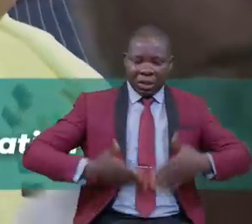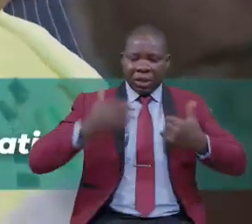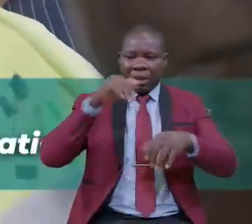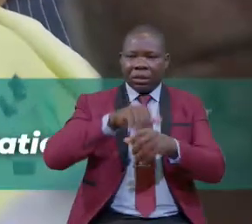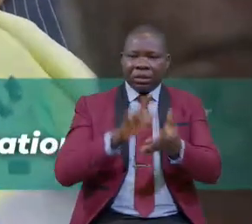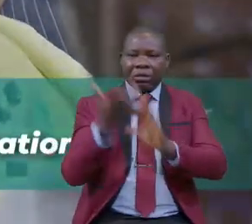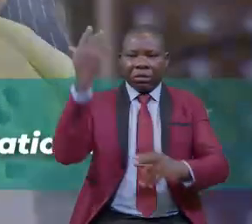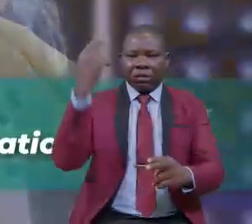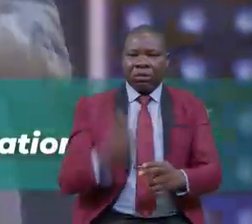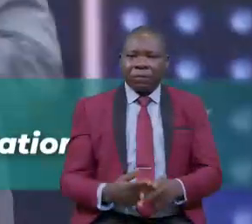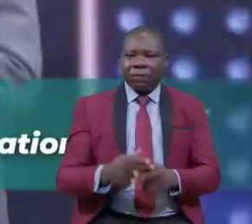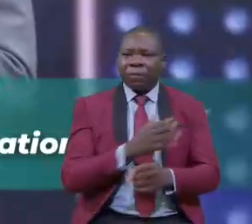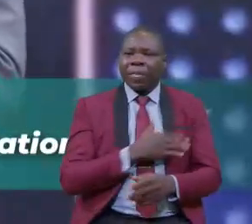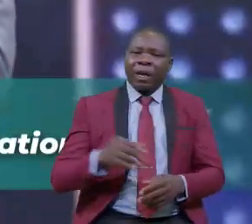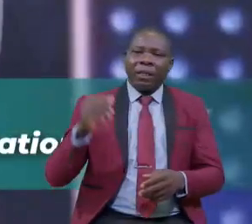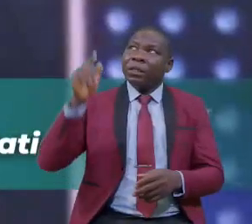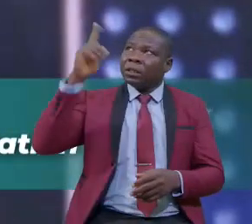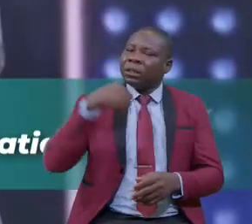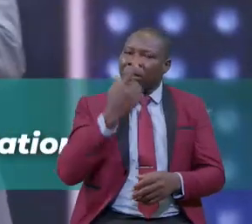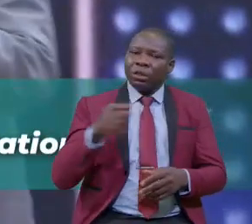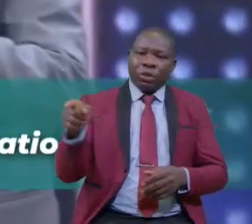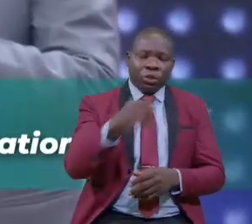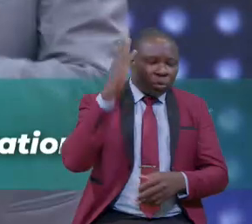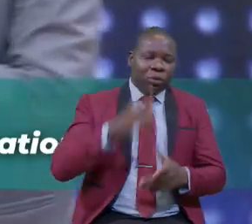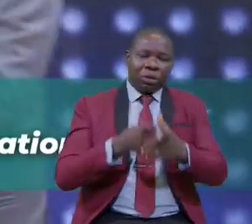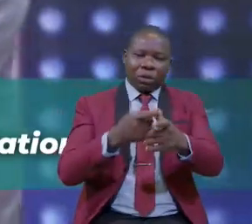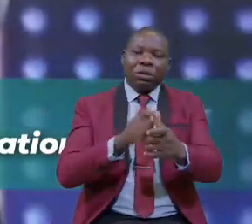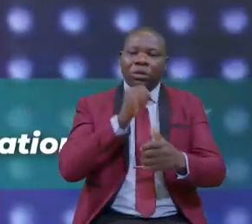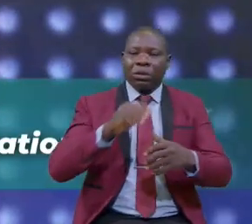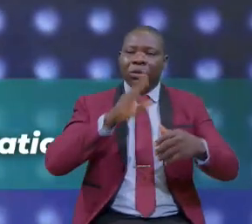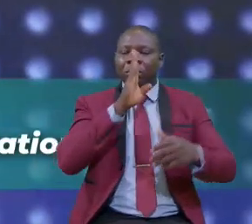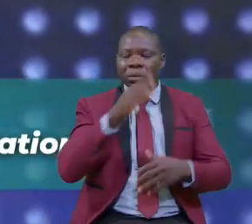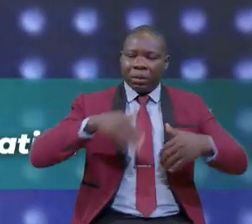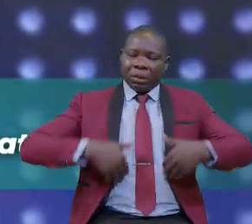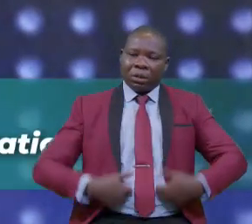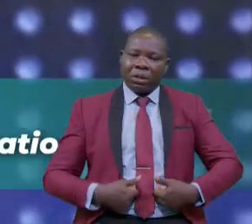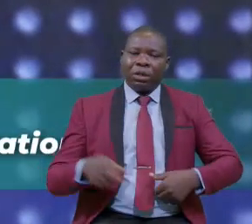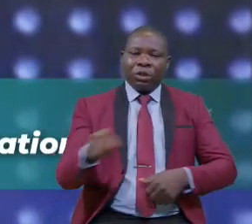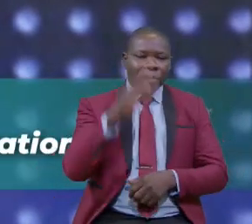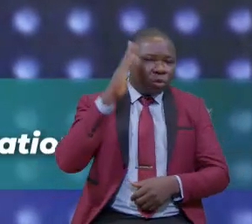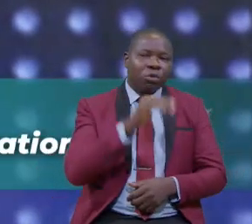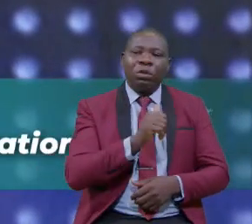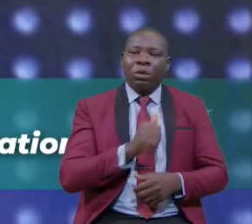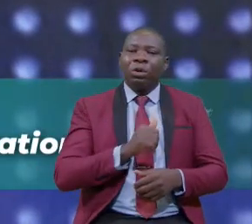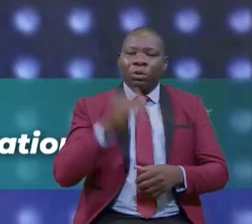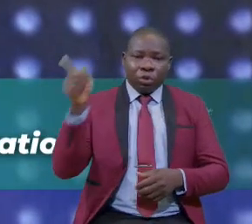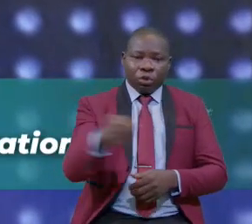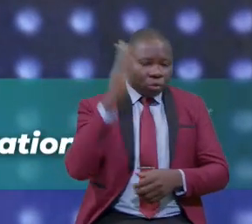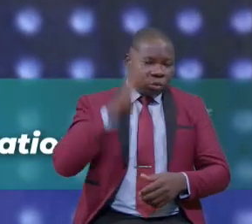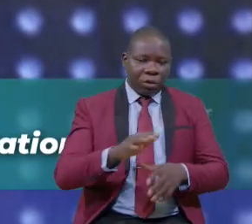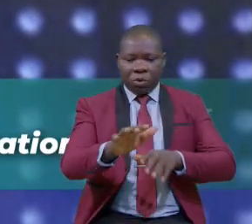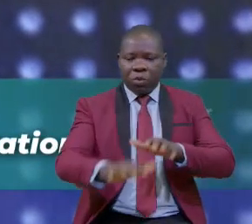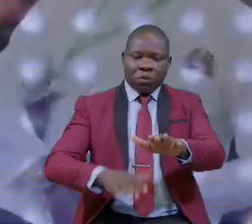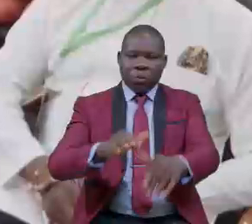it says, you will run, you will not be weary, you will walk, and you will not faint. Amen. I need